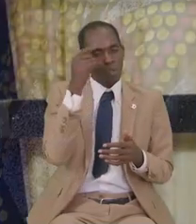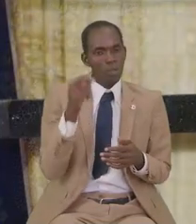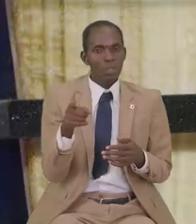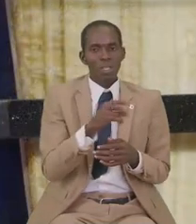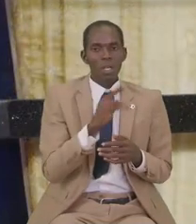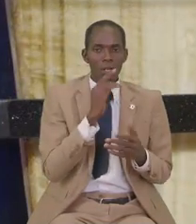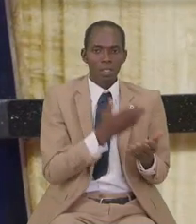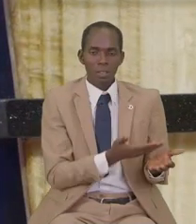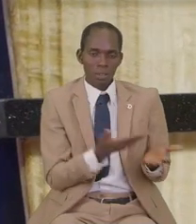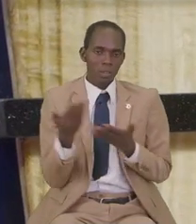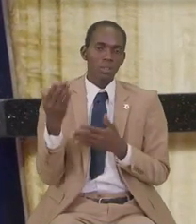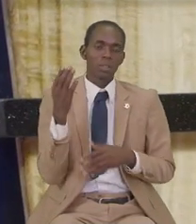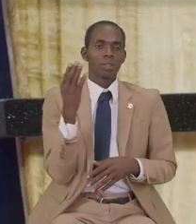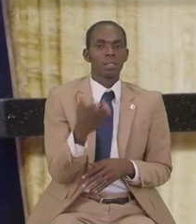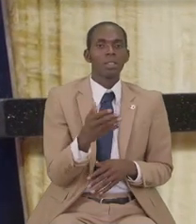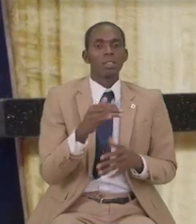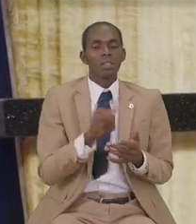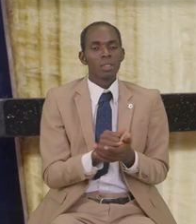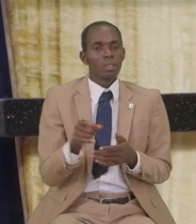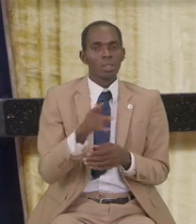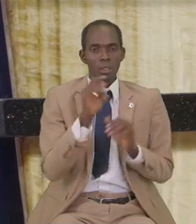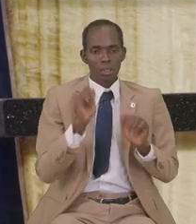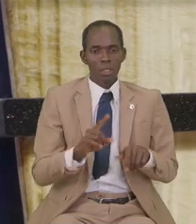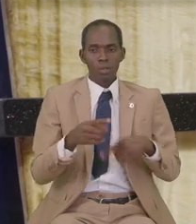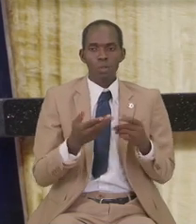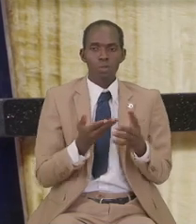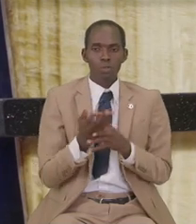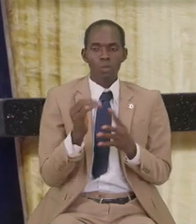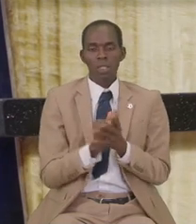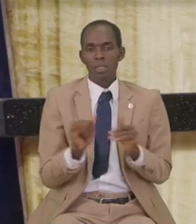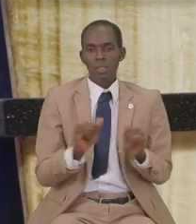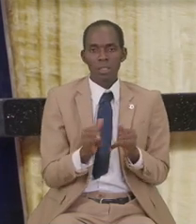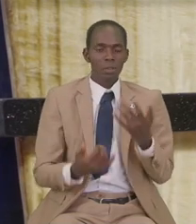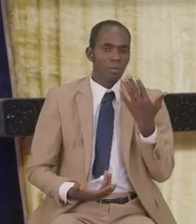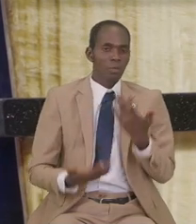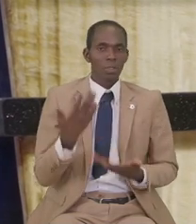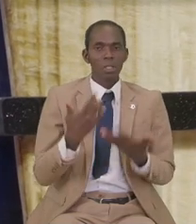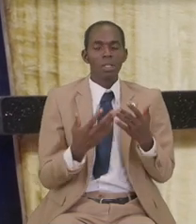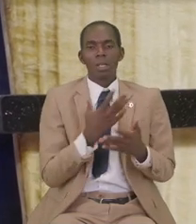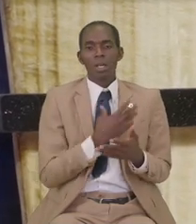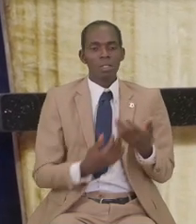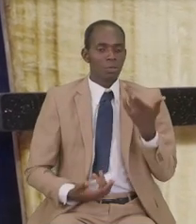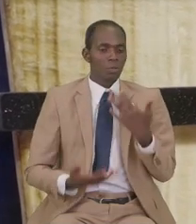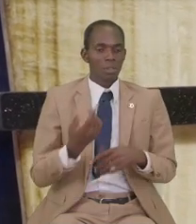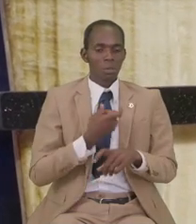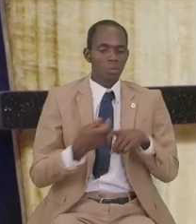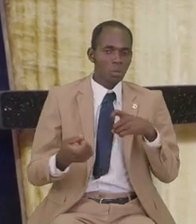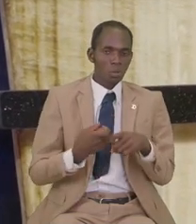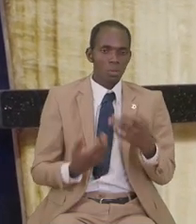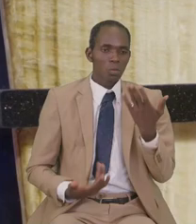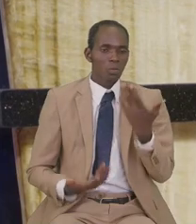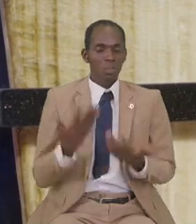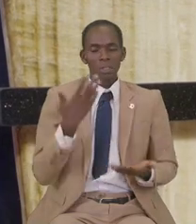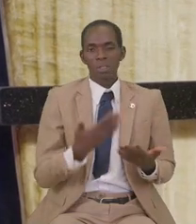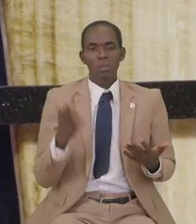carried away there that they could go through that same fire, and the fiery persecution, the fiery punishment could not burn